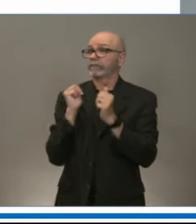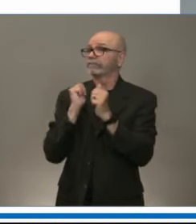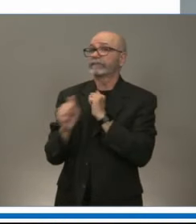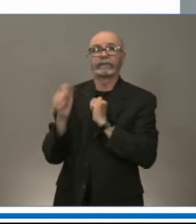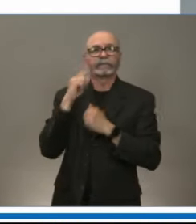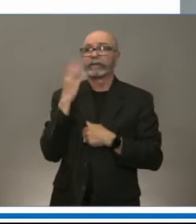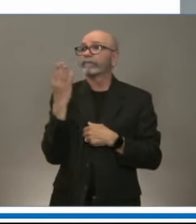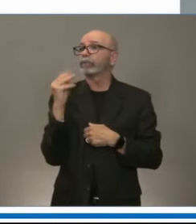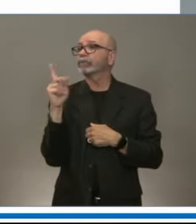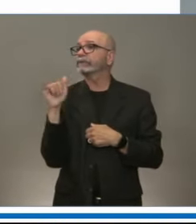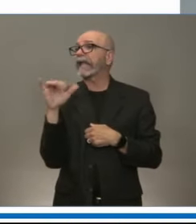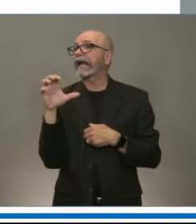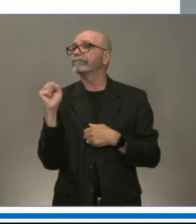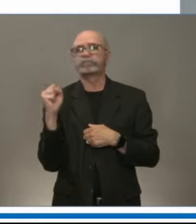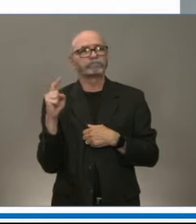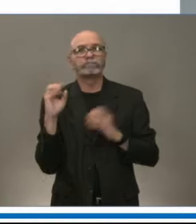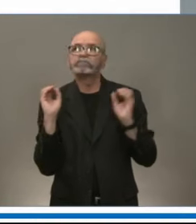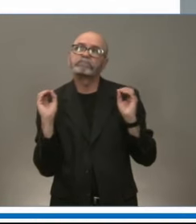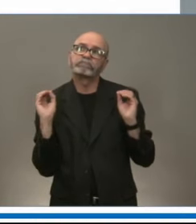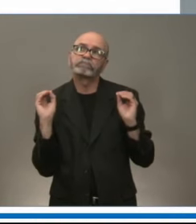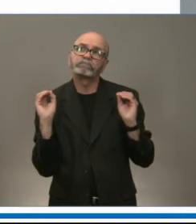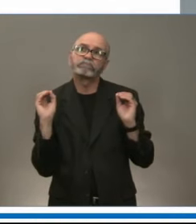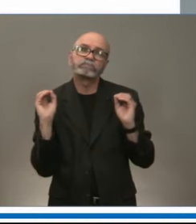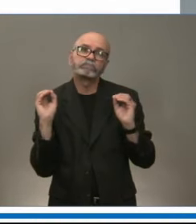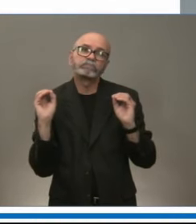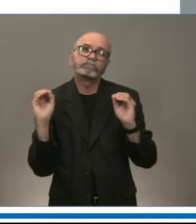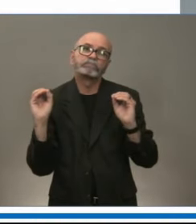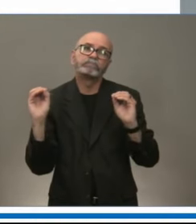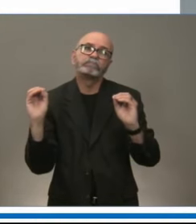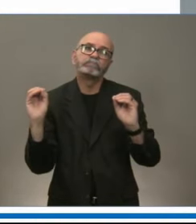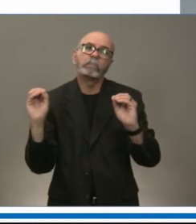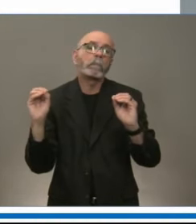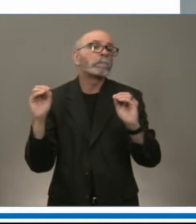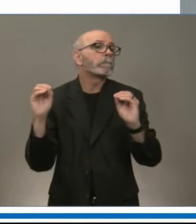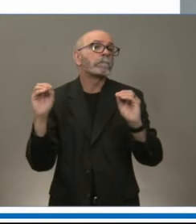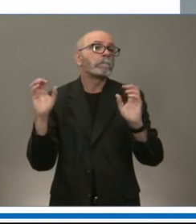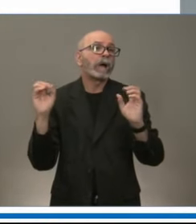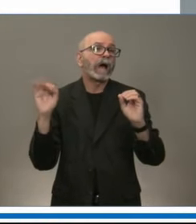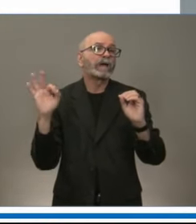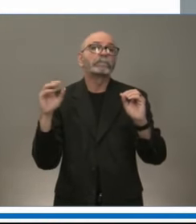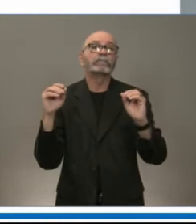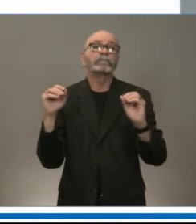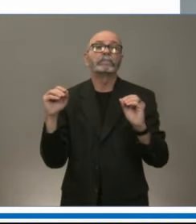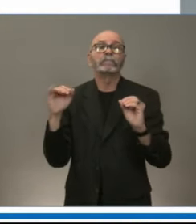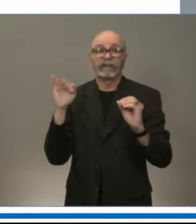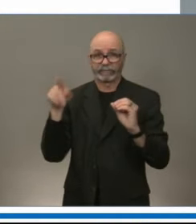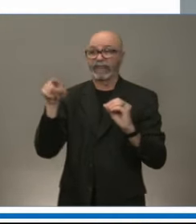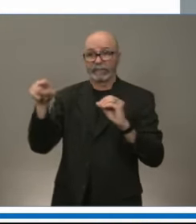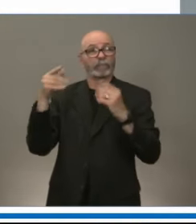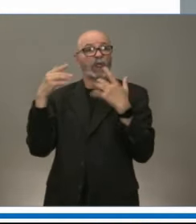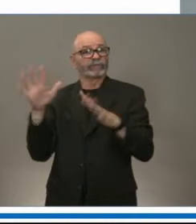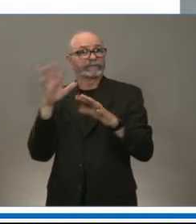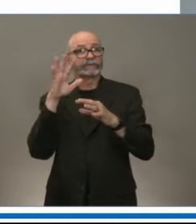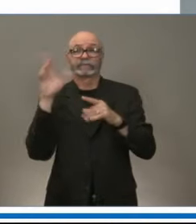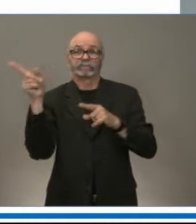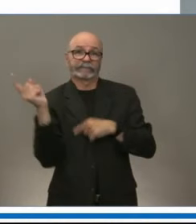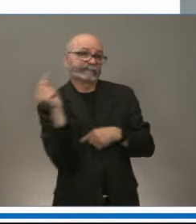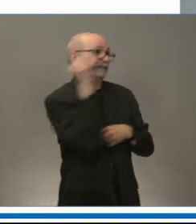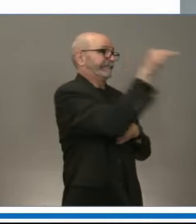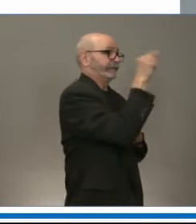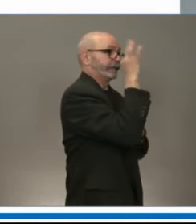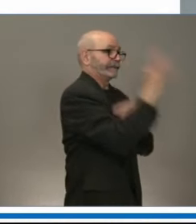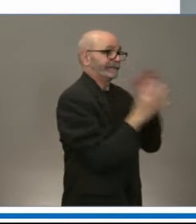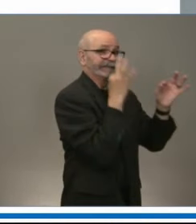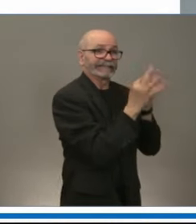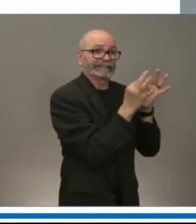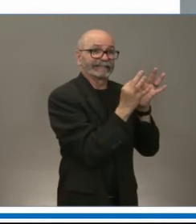people who became sick in the 2 weeks since that event. But if they have come forward and been tested, they would yesterday or today,